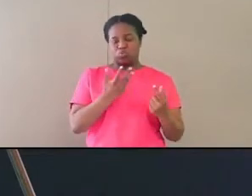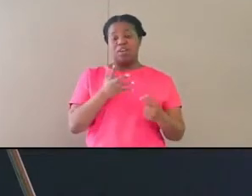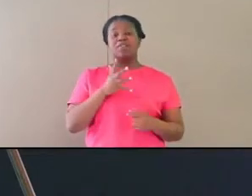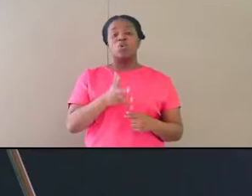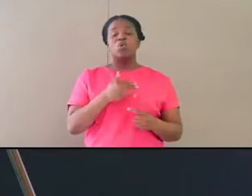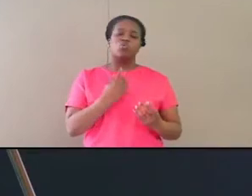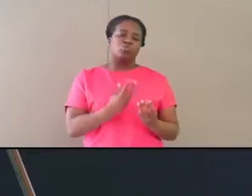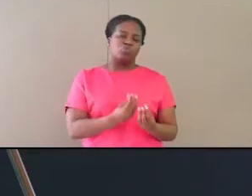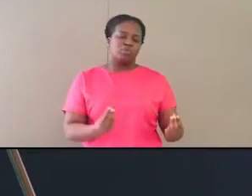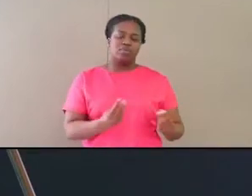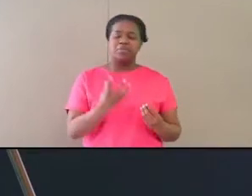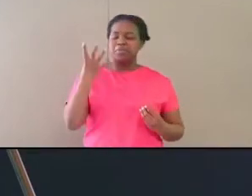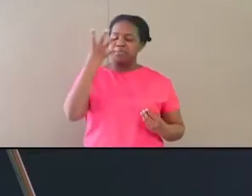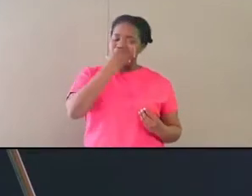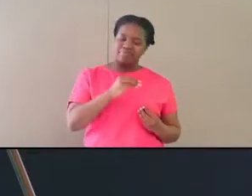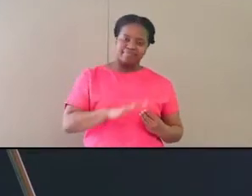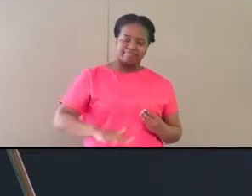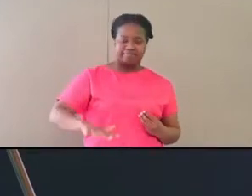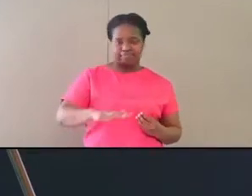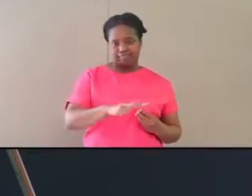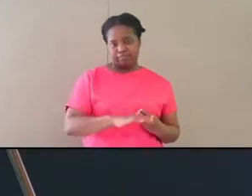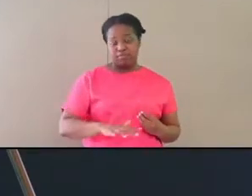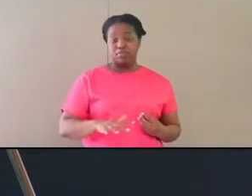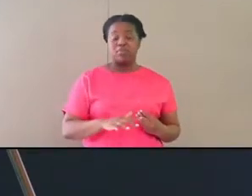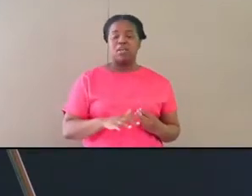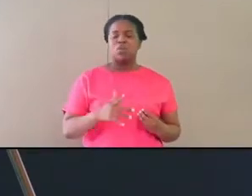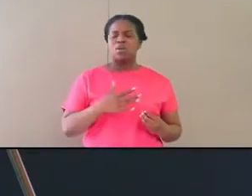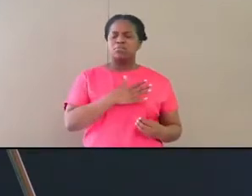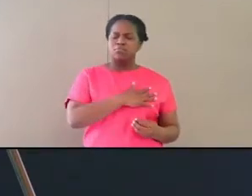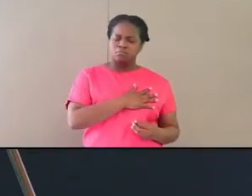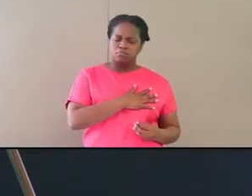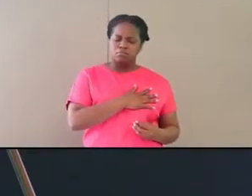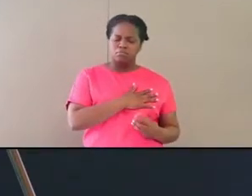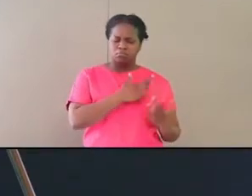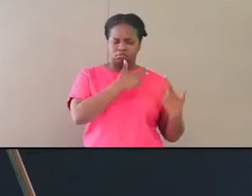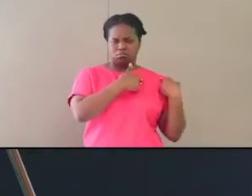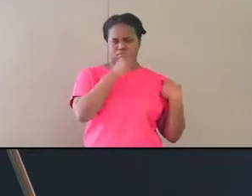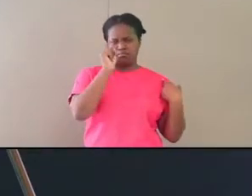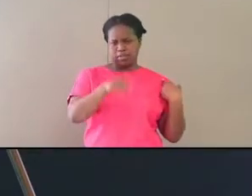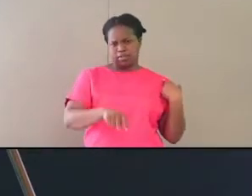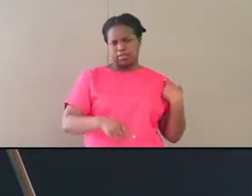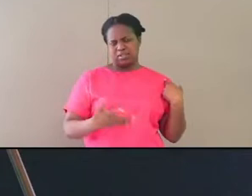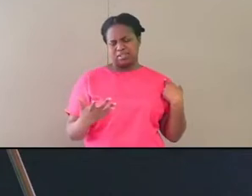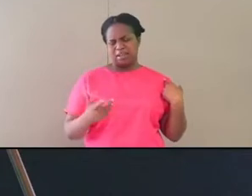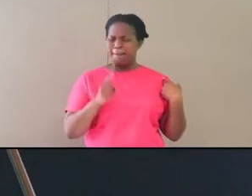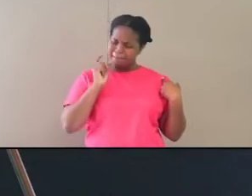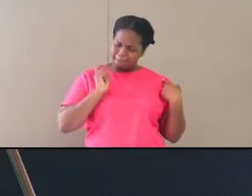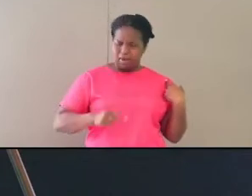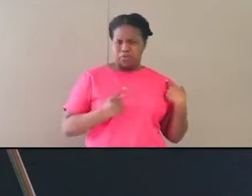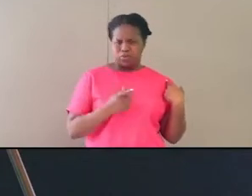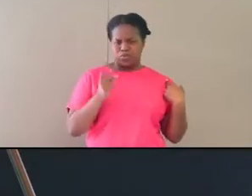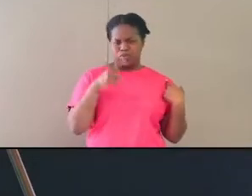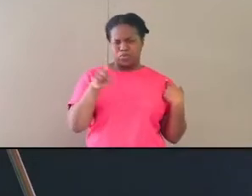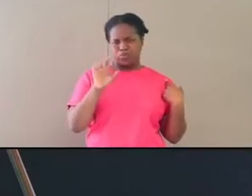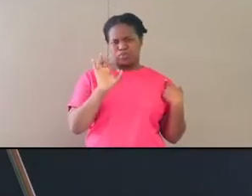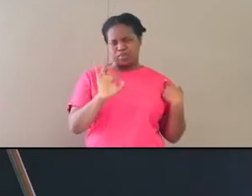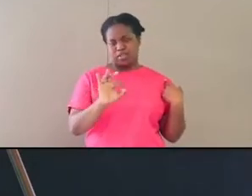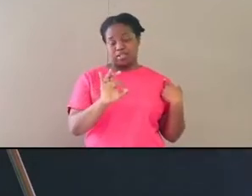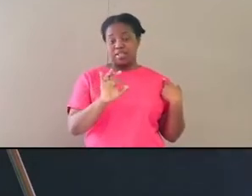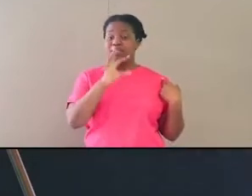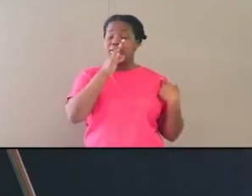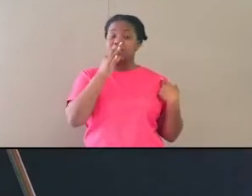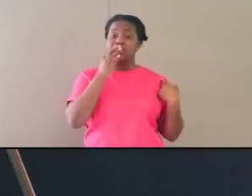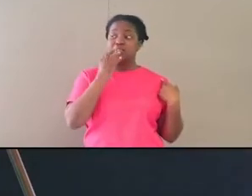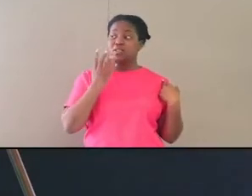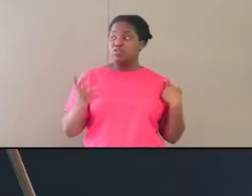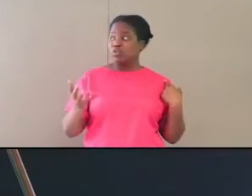this beautiful place it's a moral obligation honorable minister it is the right thing to do and as it says here